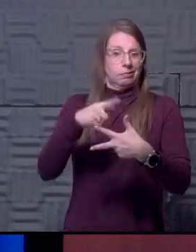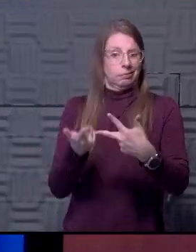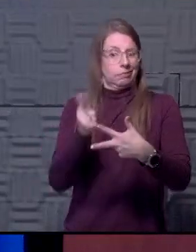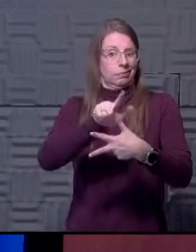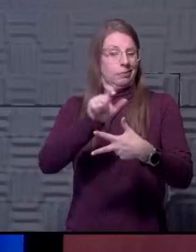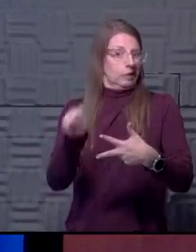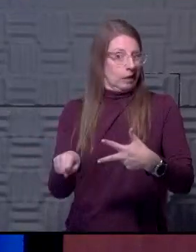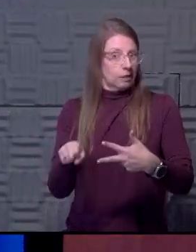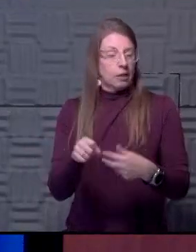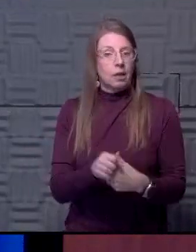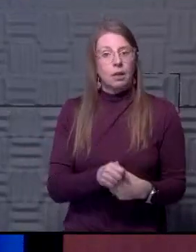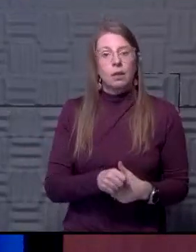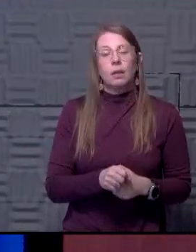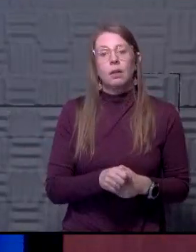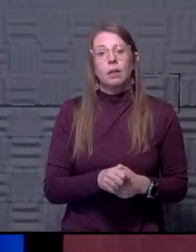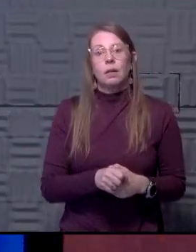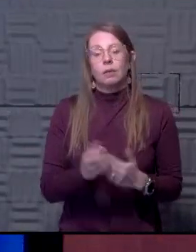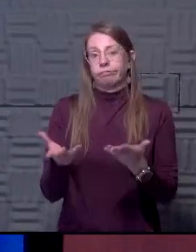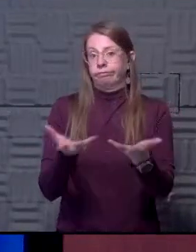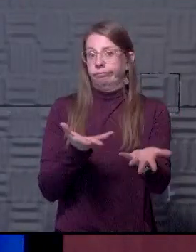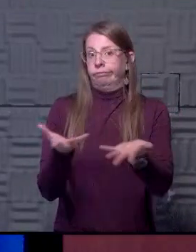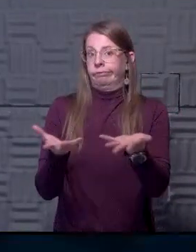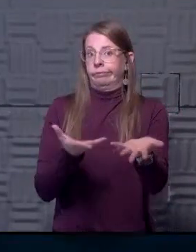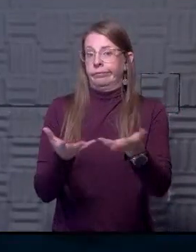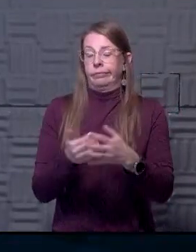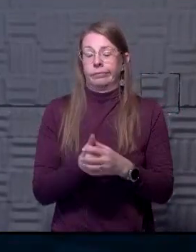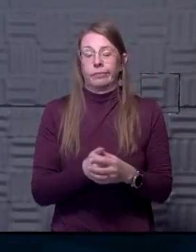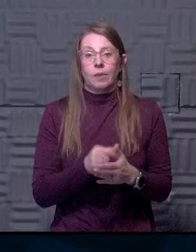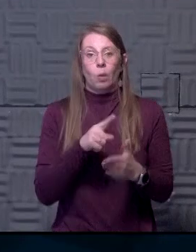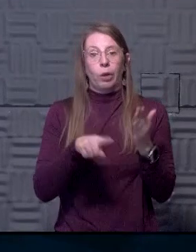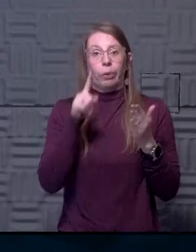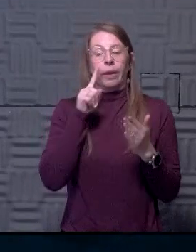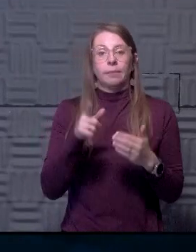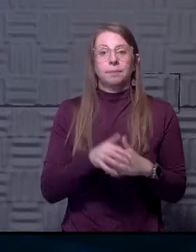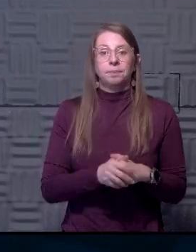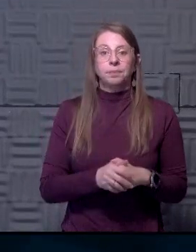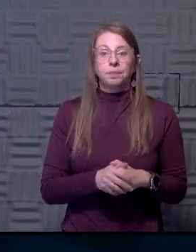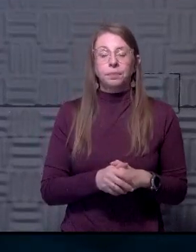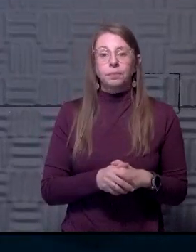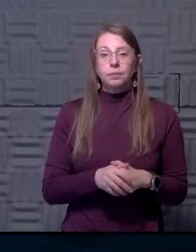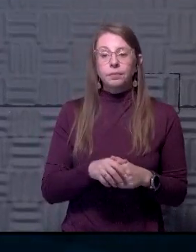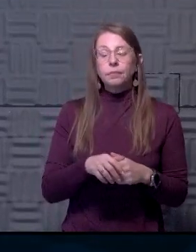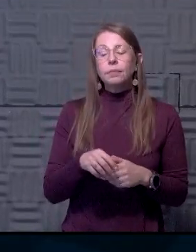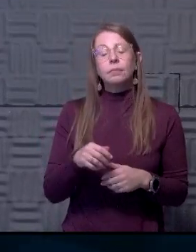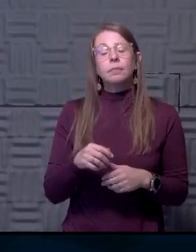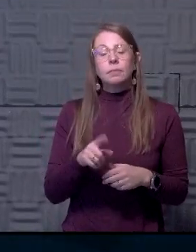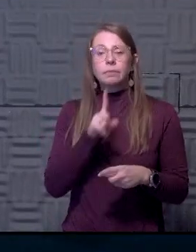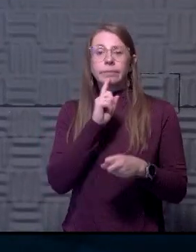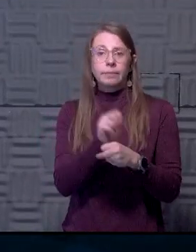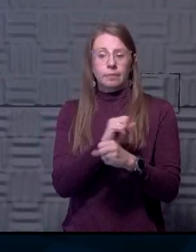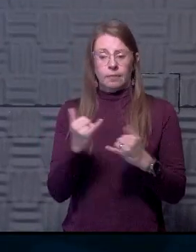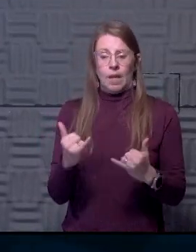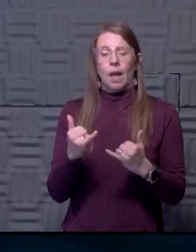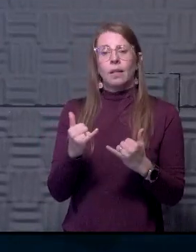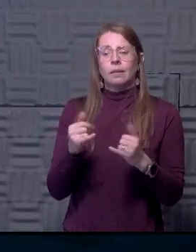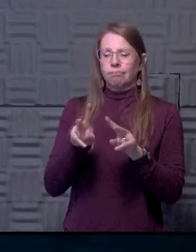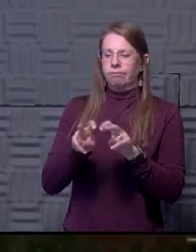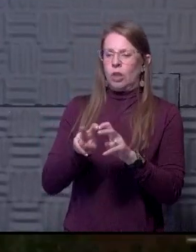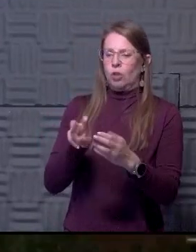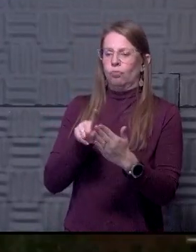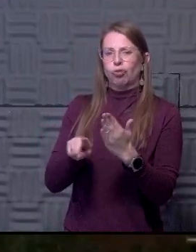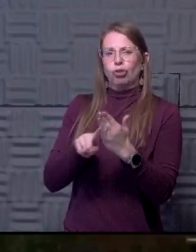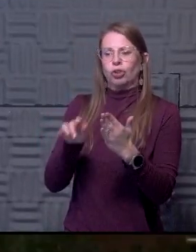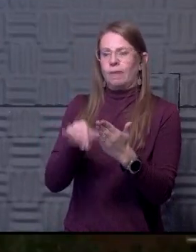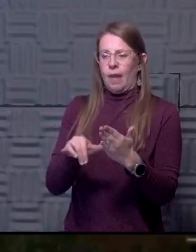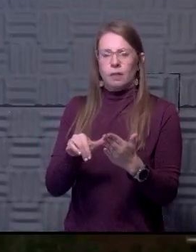team, what do you think? Team AZ here. Dr. Mahood? Well, we are actually currently looking at that, and this is something